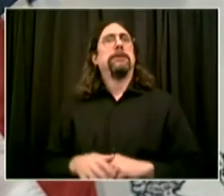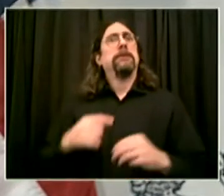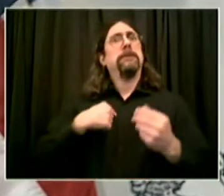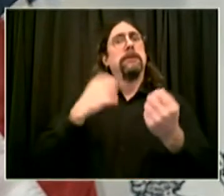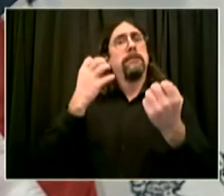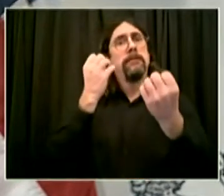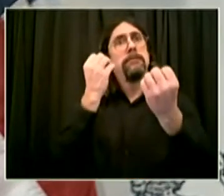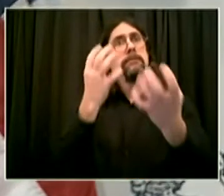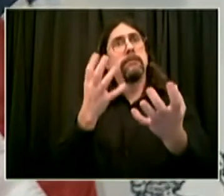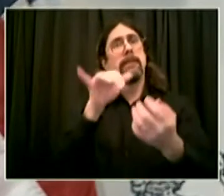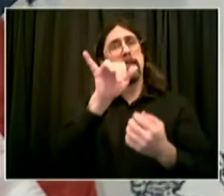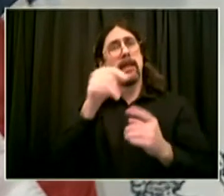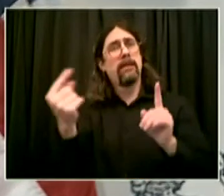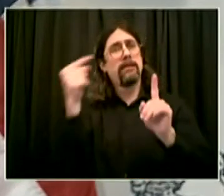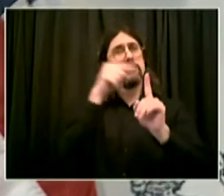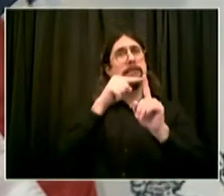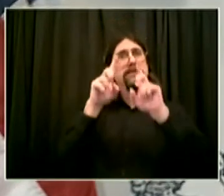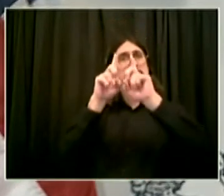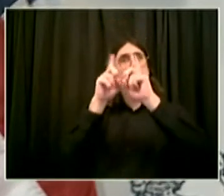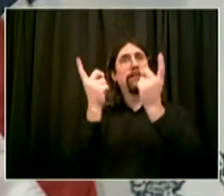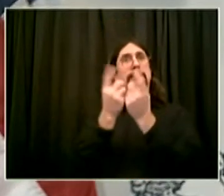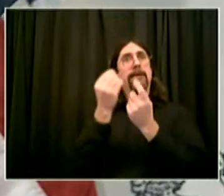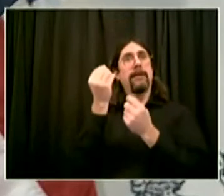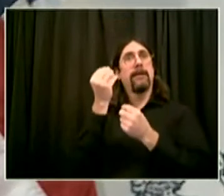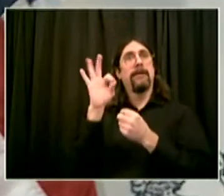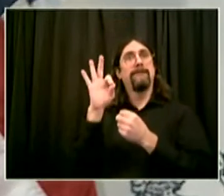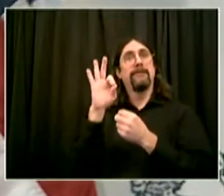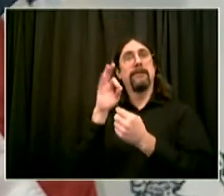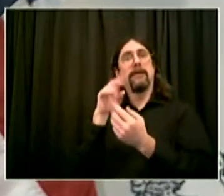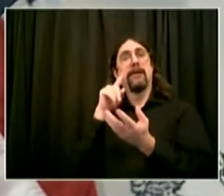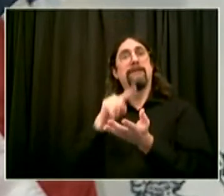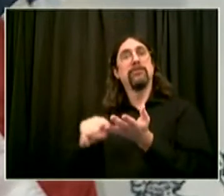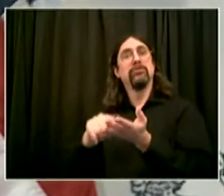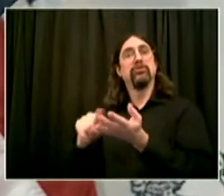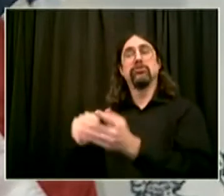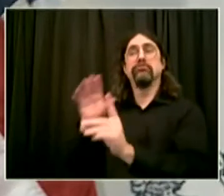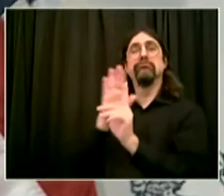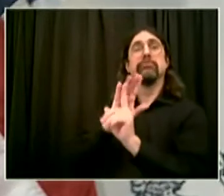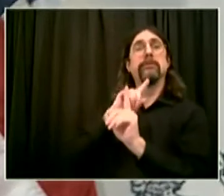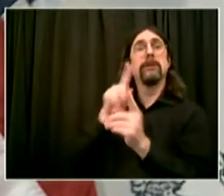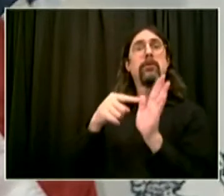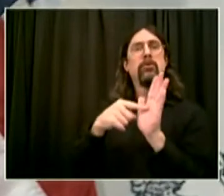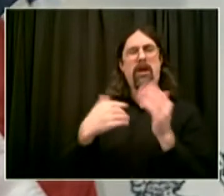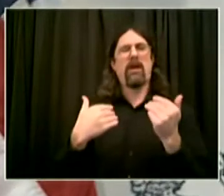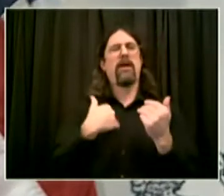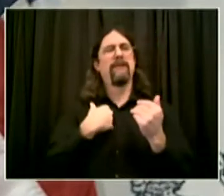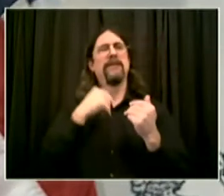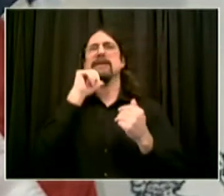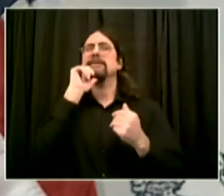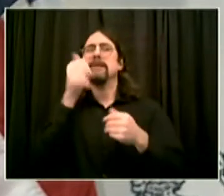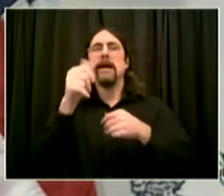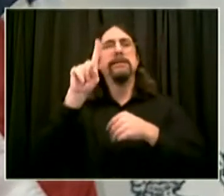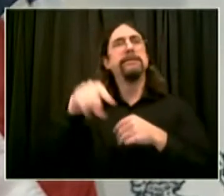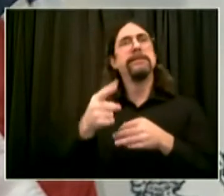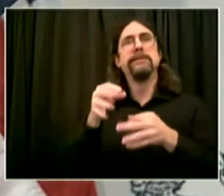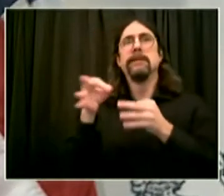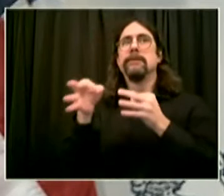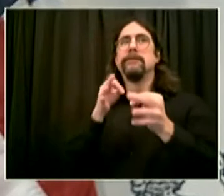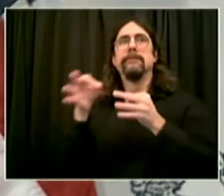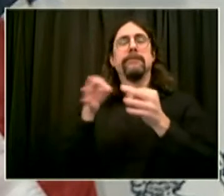well. But on top of that, the disciplinary matrix, which has been 2 years in the making and is an